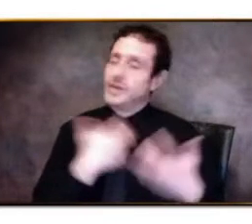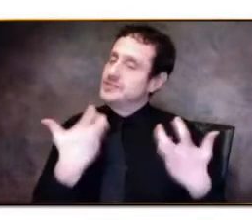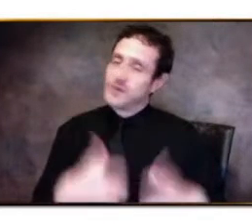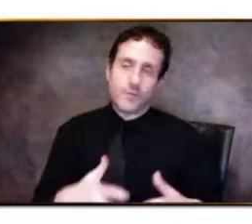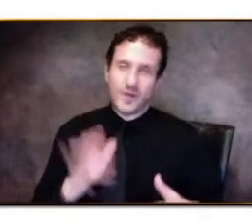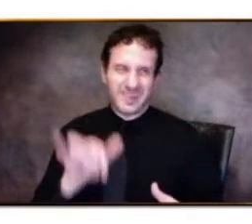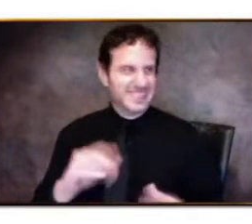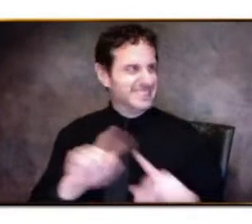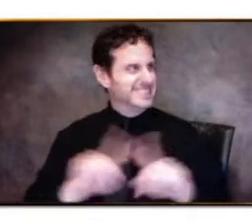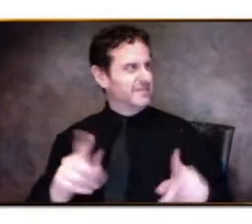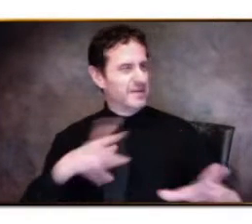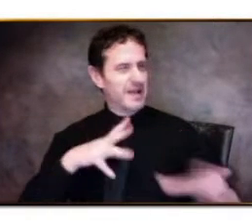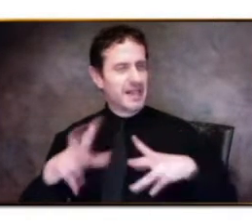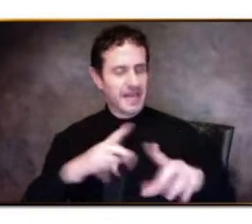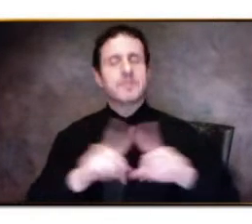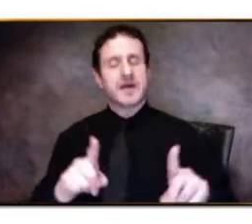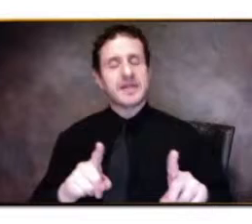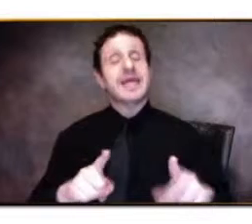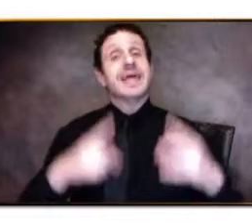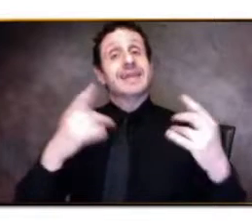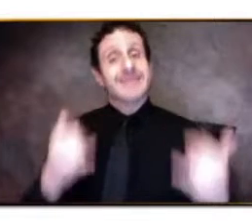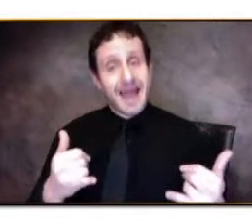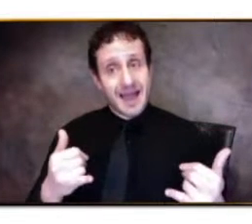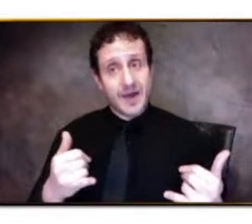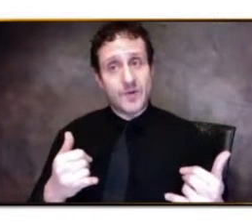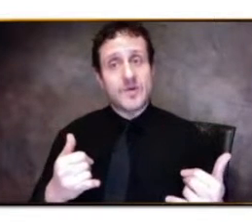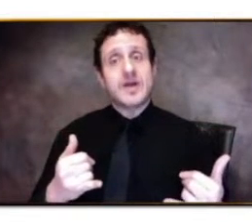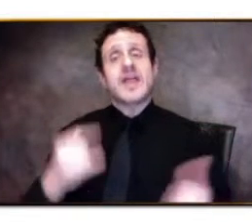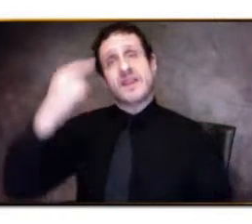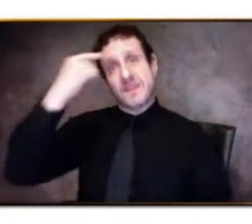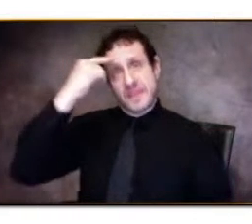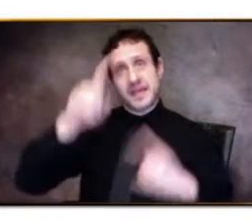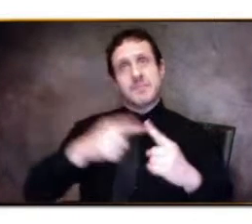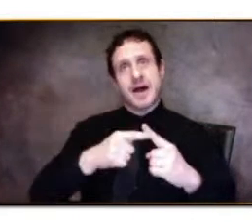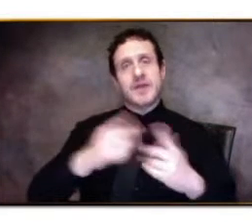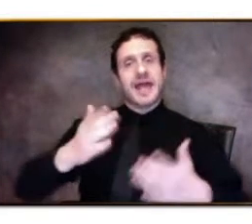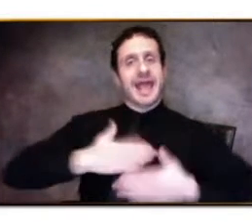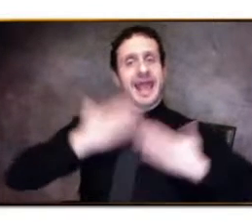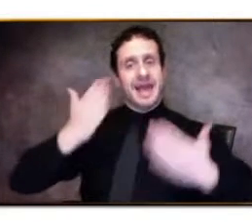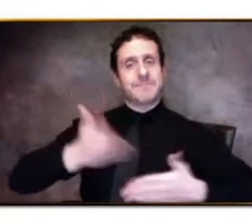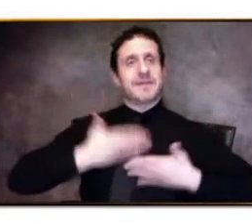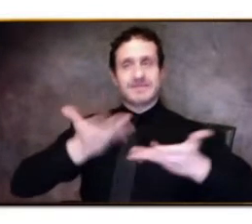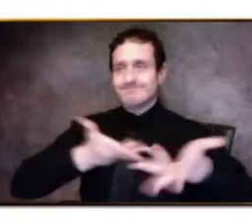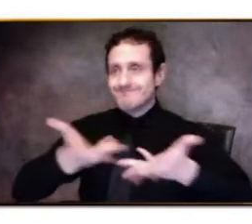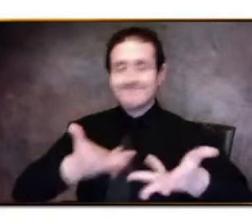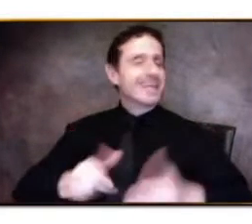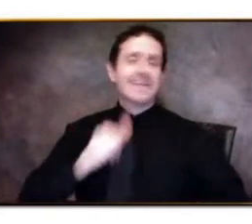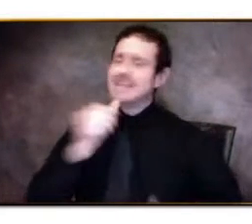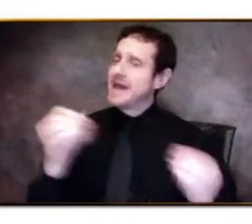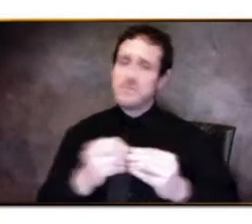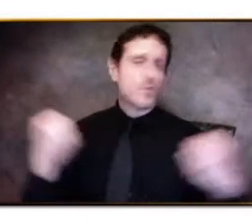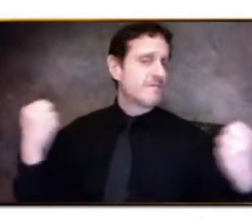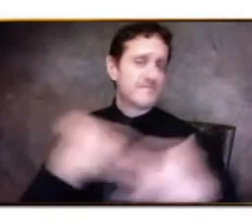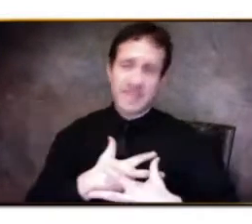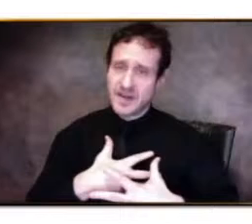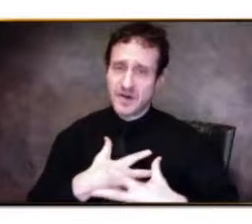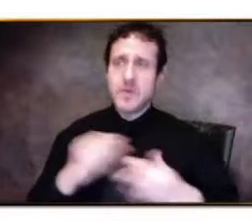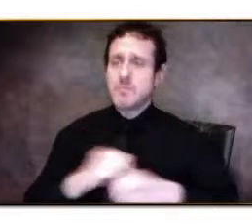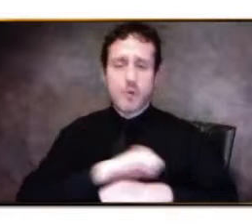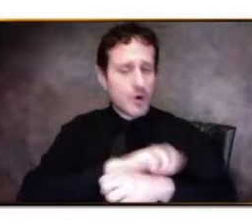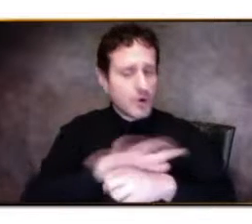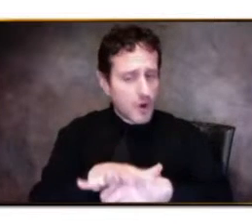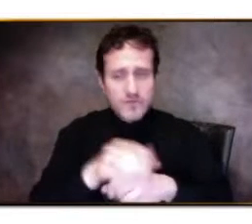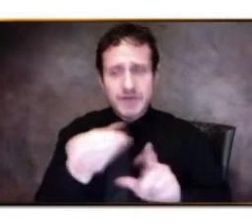season one of cheer and not one of fear for more COVID-19 illnesses and lives lost that could have